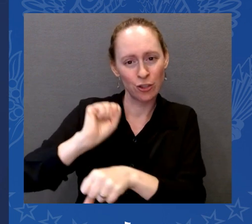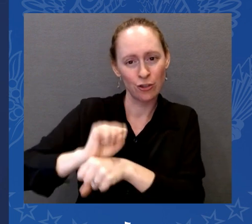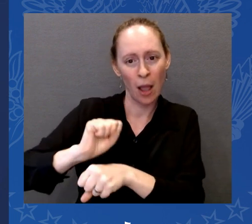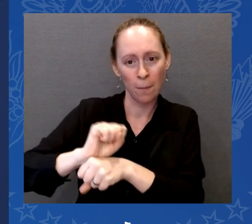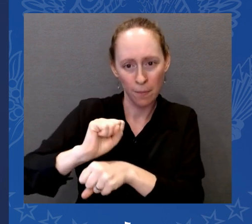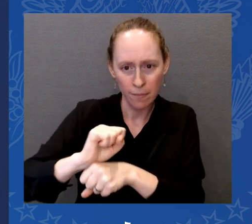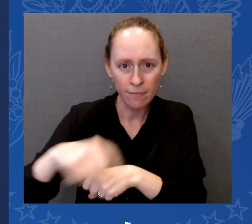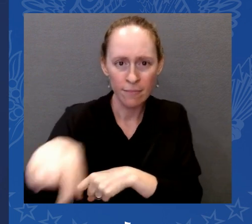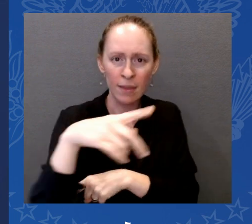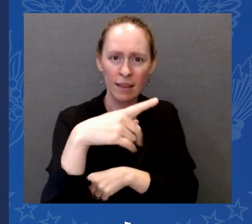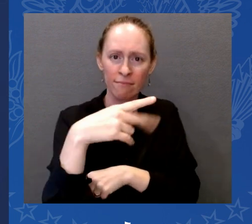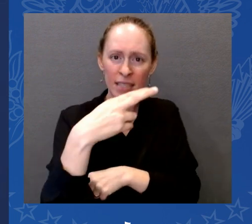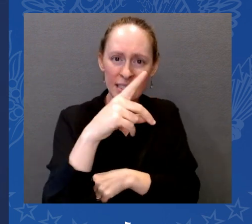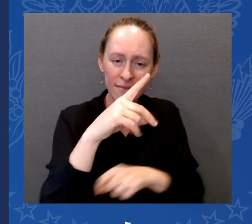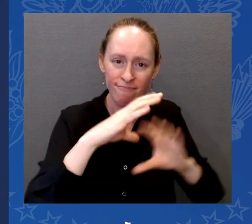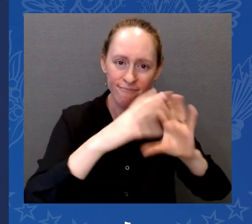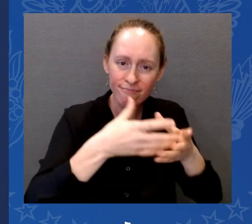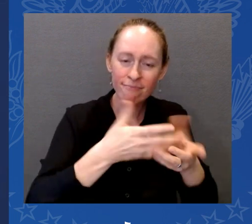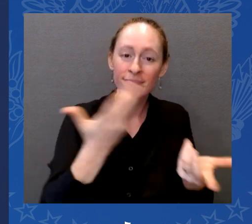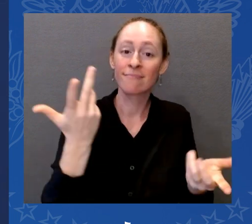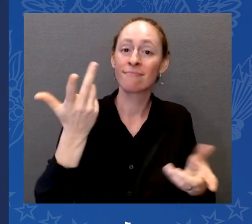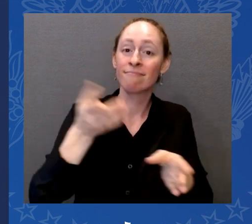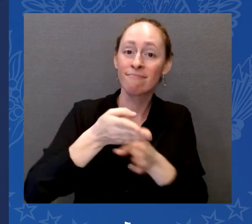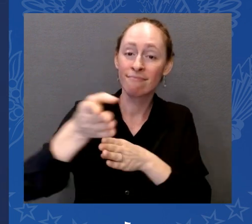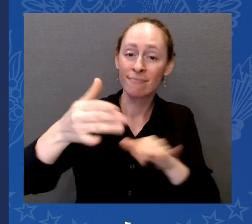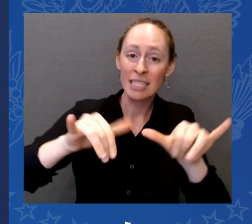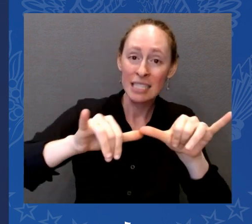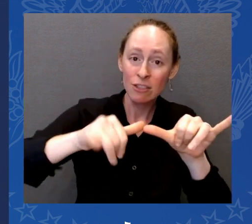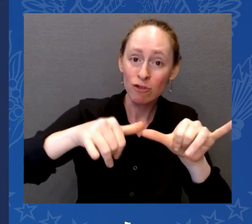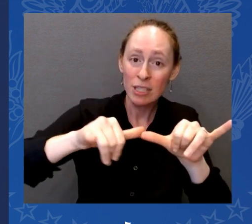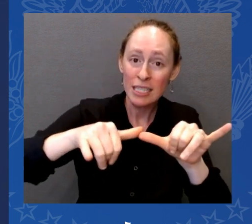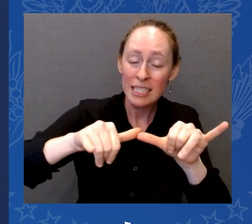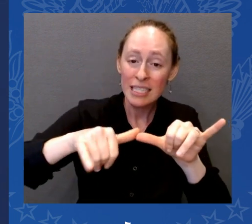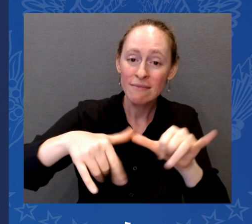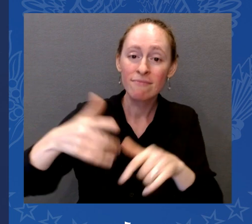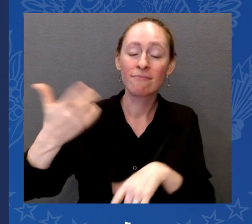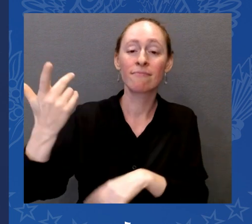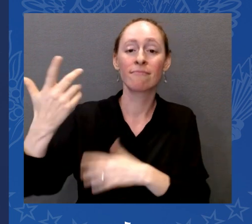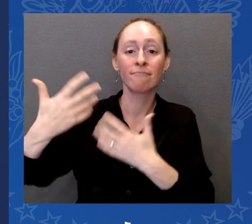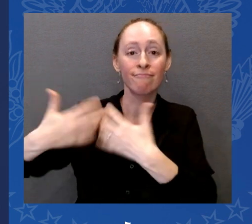HVAC technicians, machine operators, with an average salary of